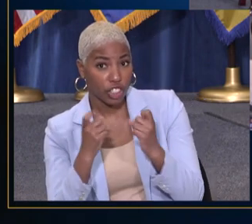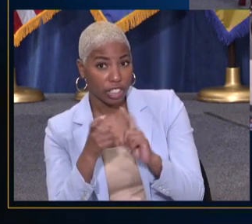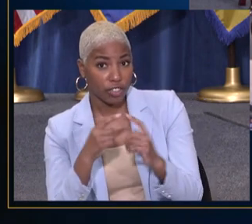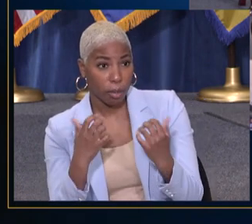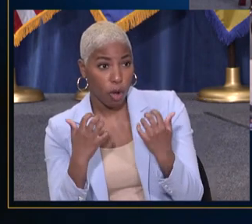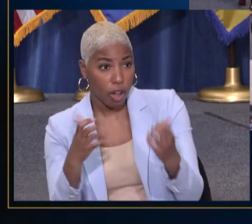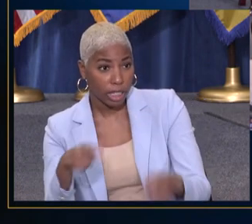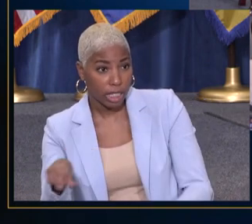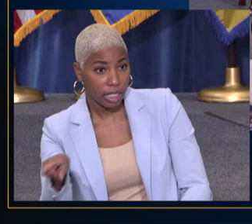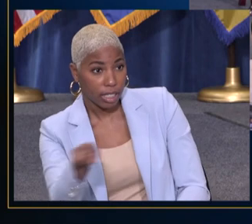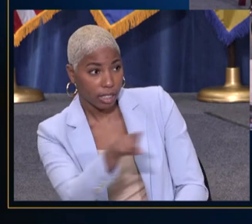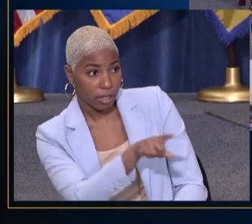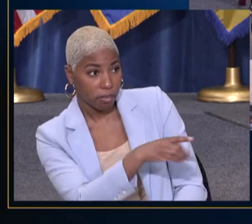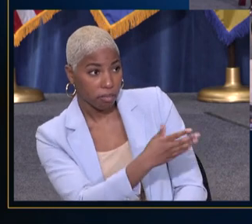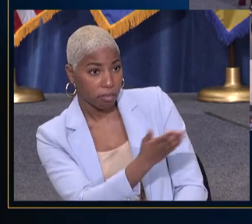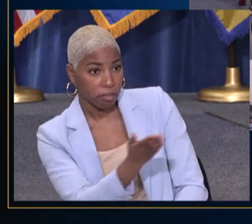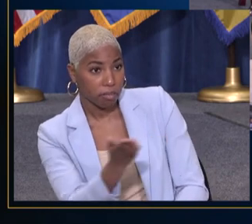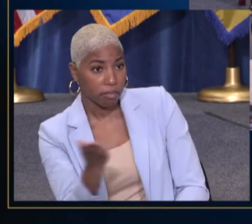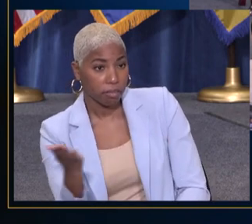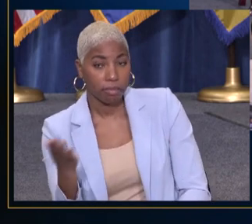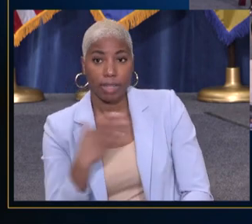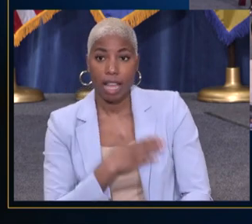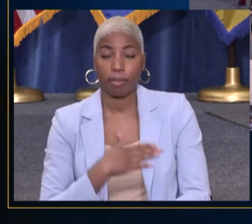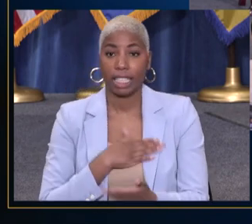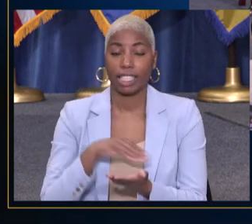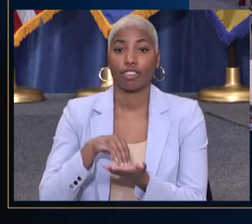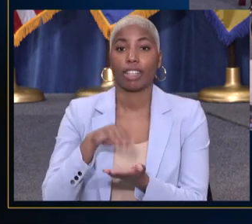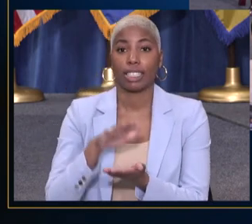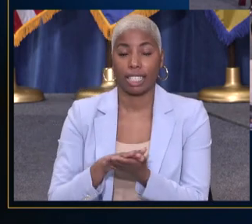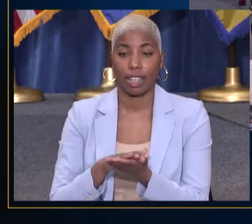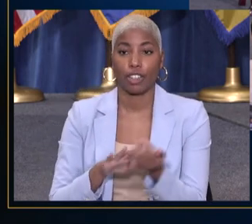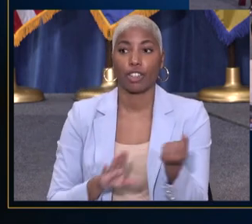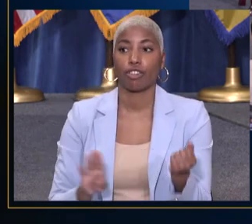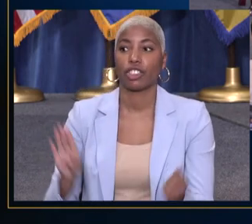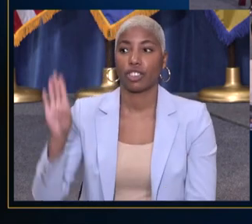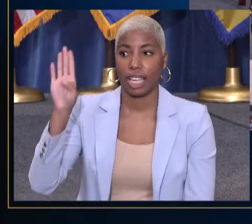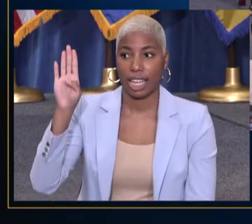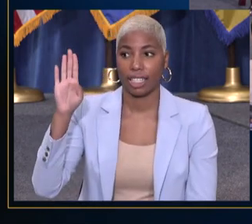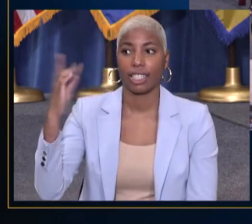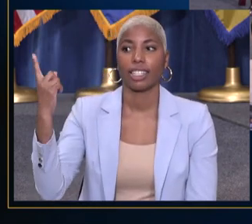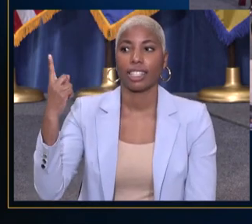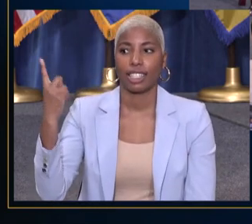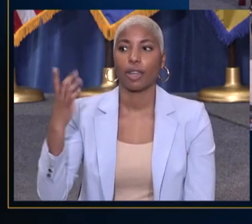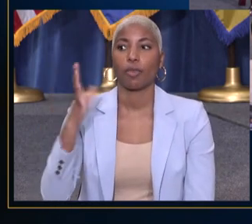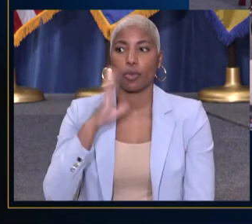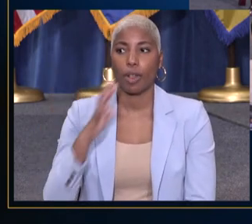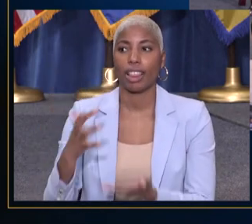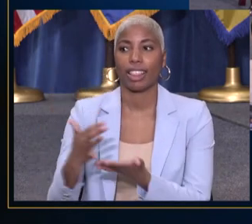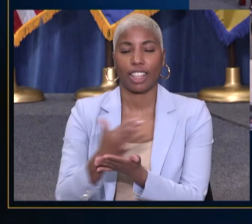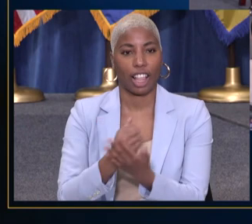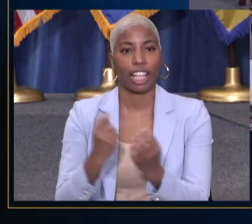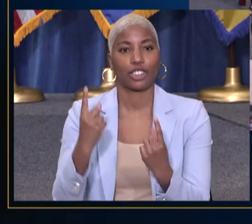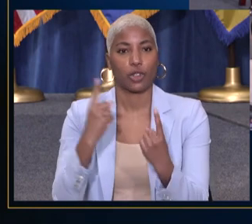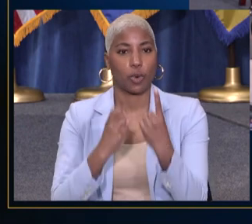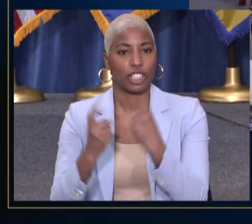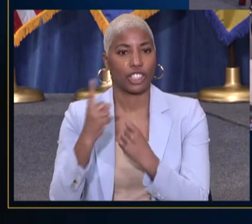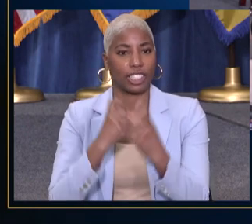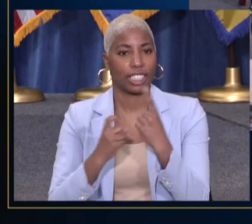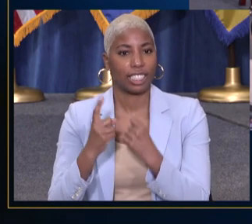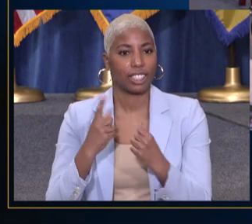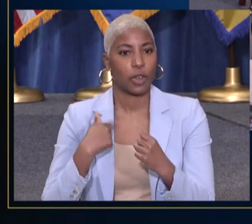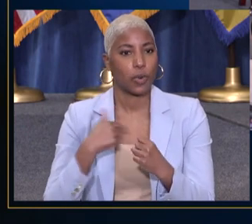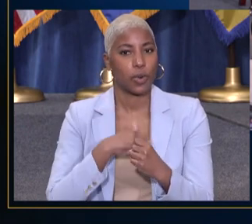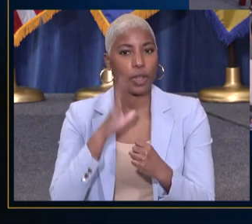audience, can you please write them down, raise your hand, and someone will collect the question and we'll ask